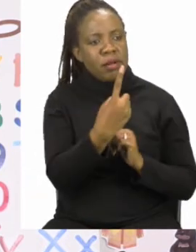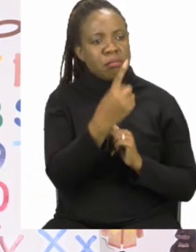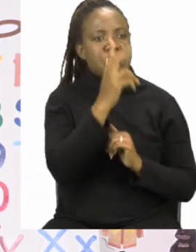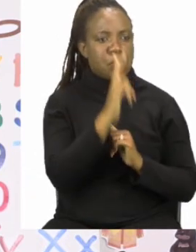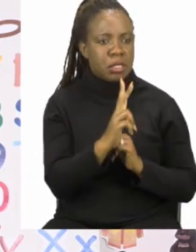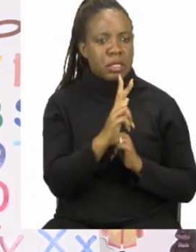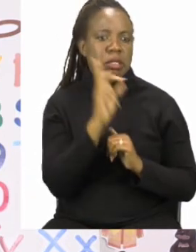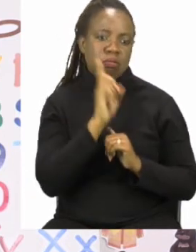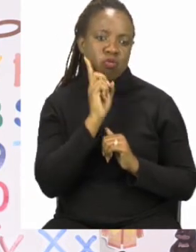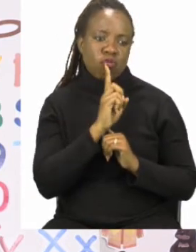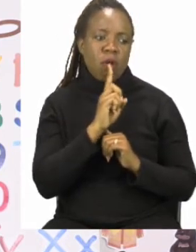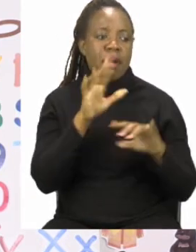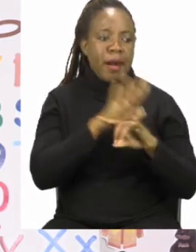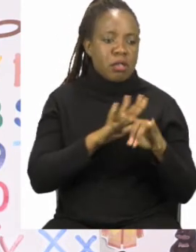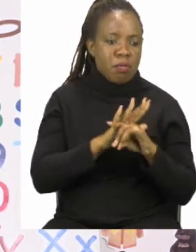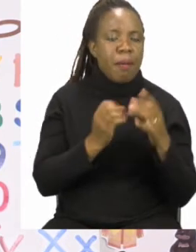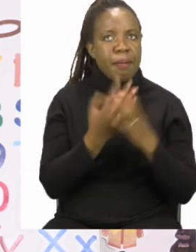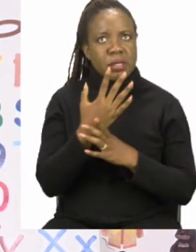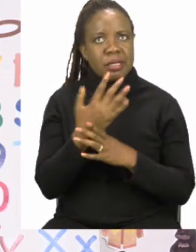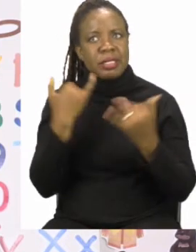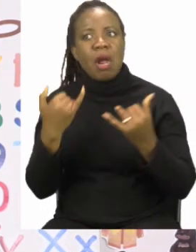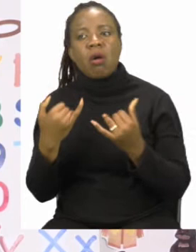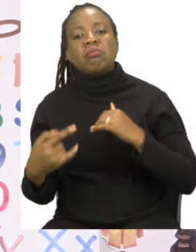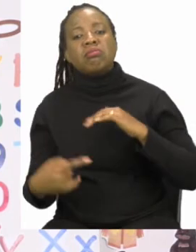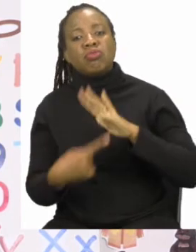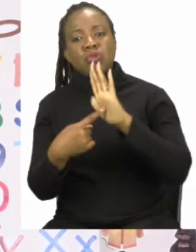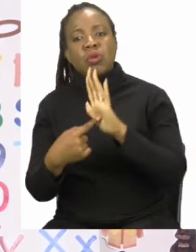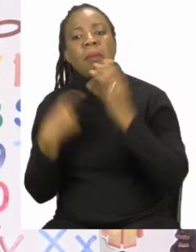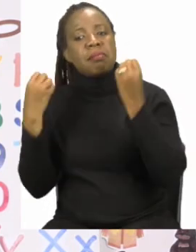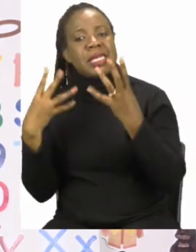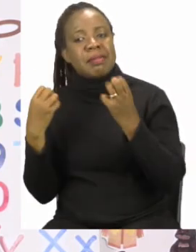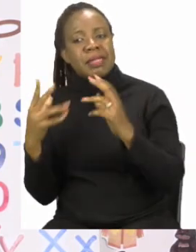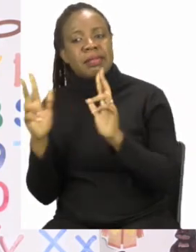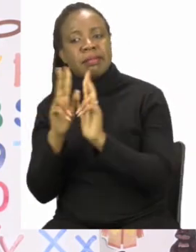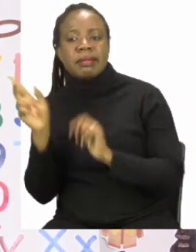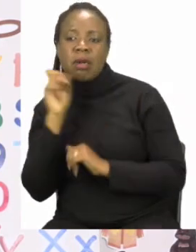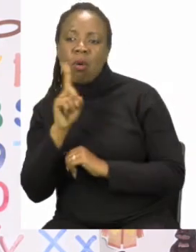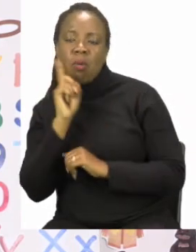word farmer changes to a plural when we say